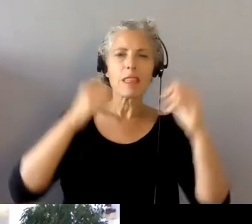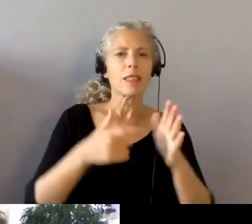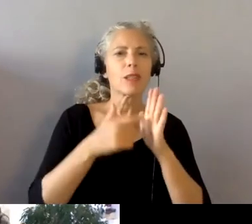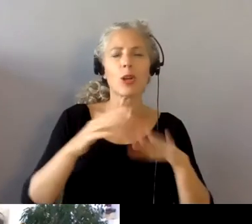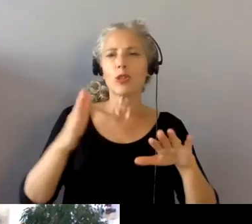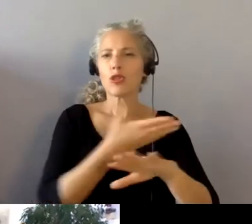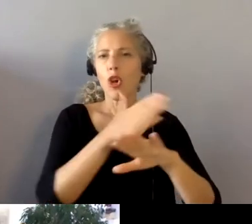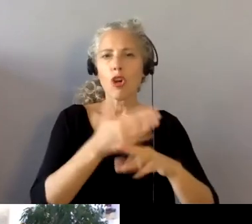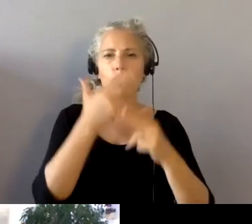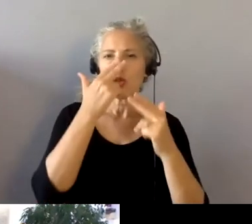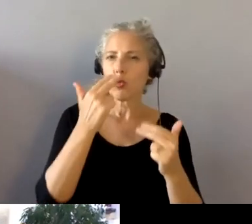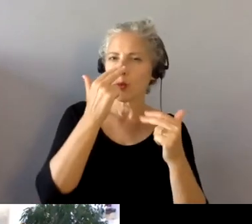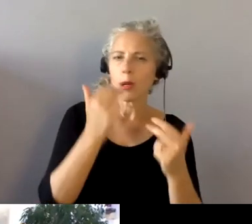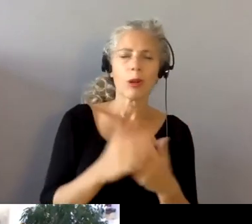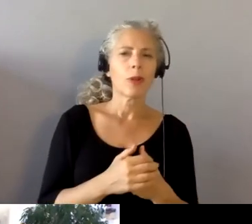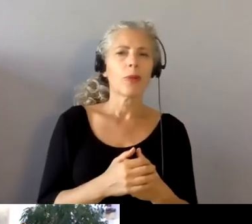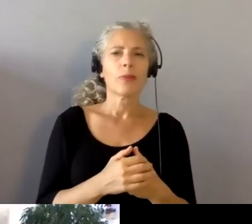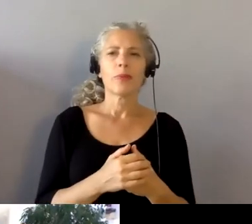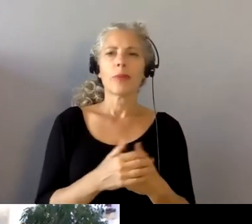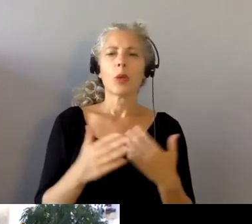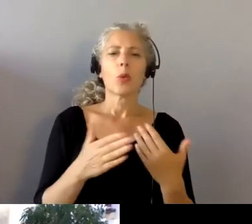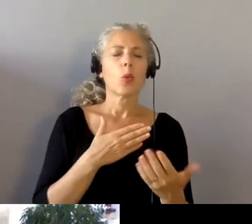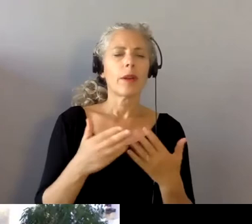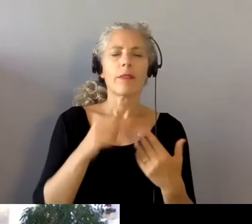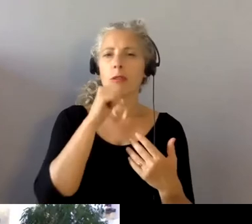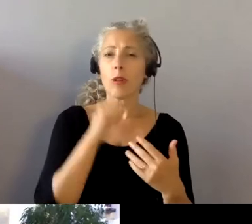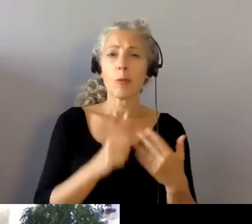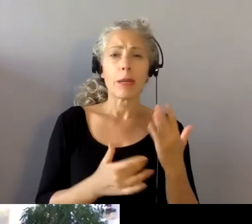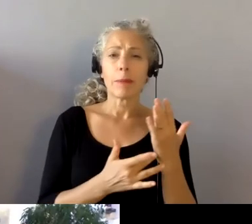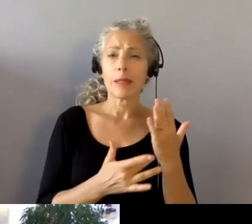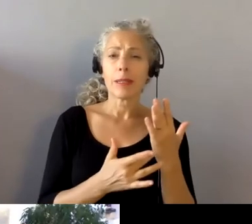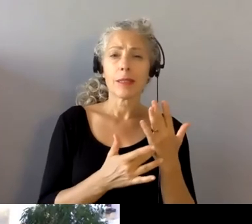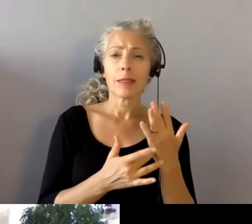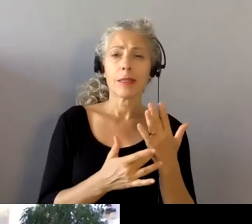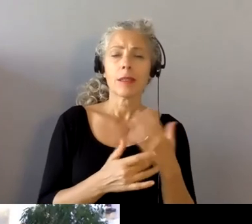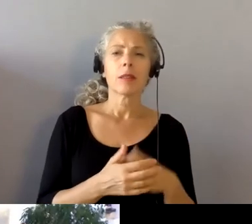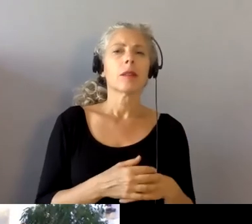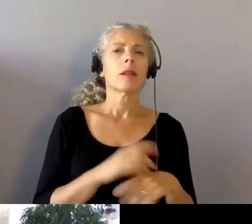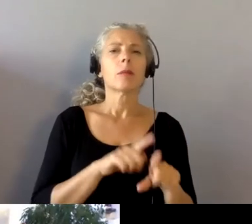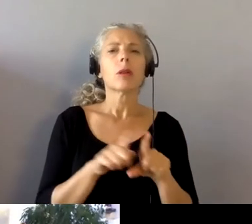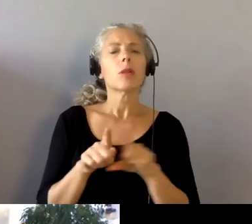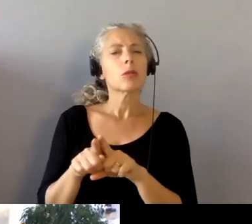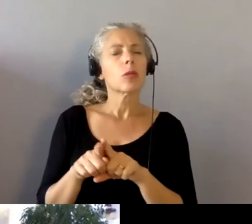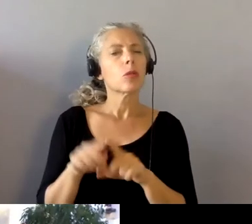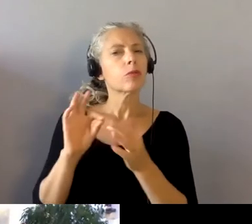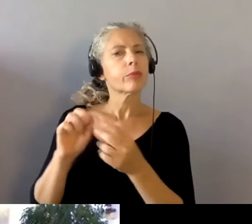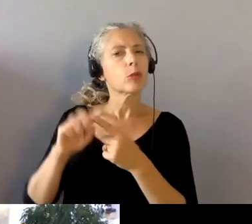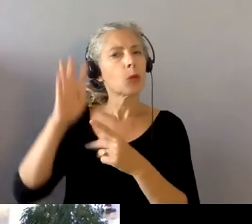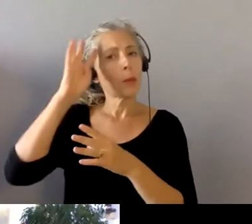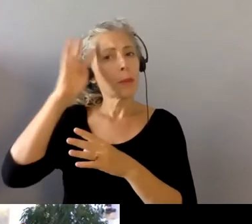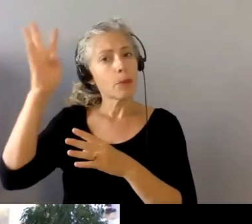insistence on humor, whatever are coping mechanisms, but also mechanisms of invention and possibility.